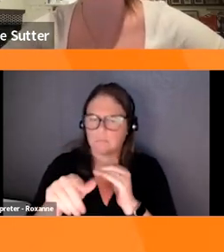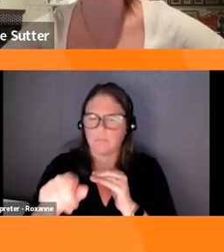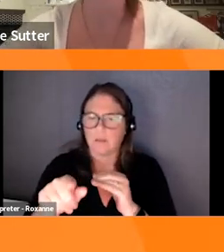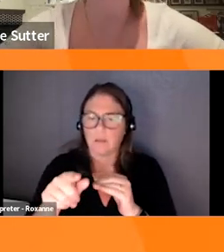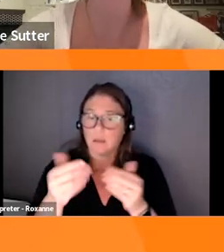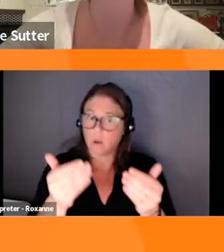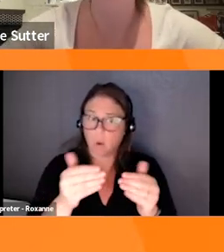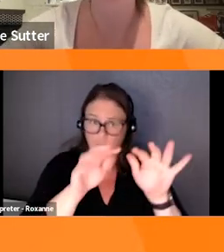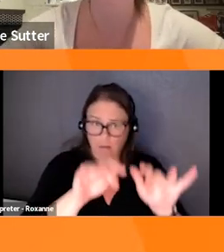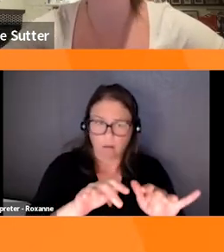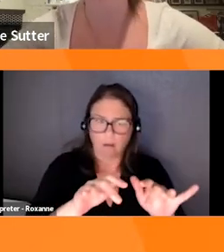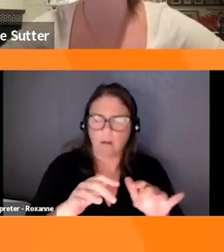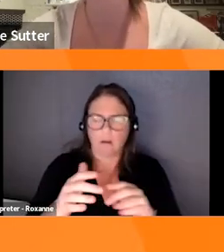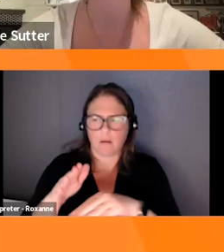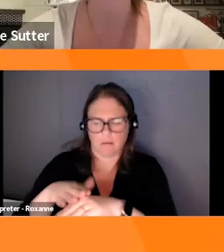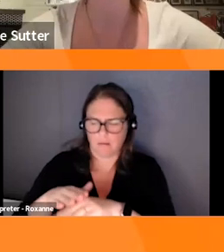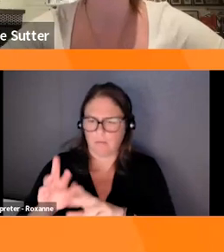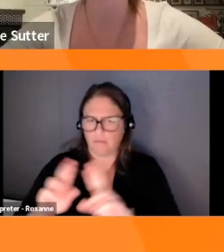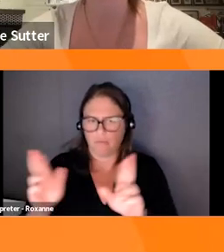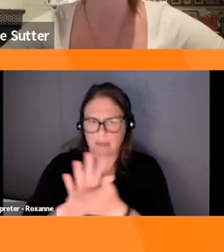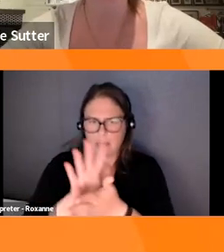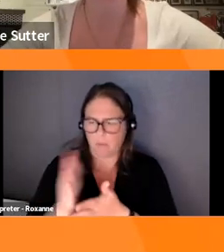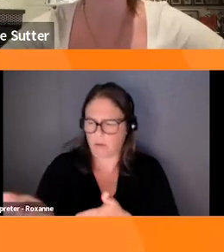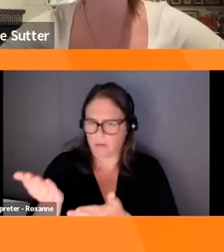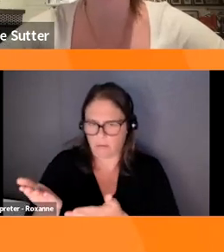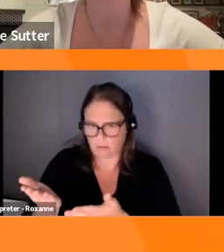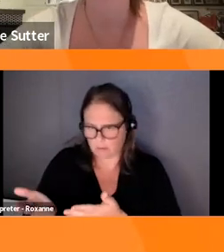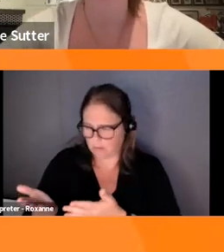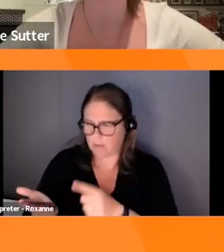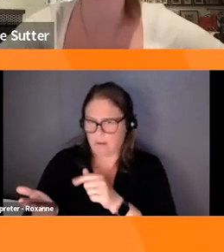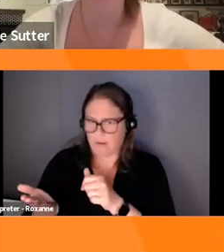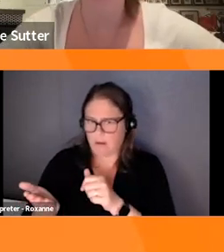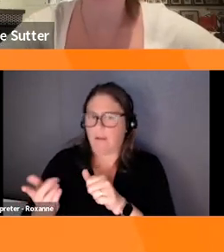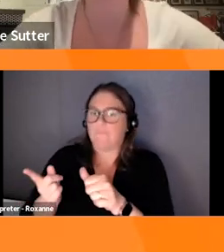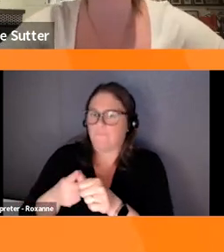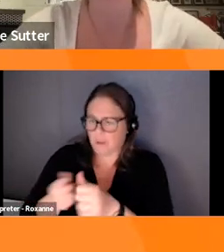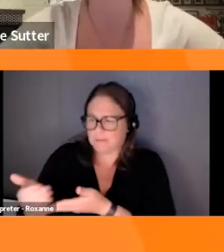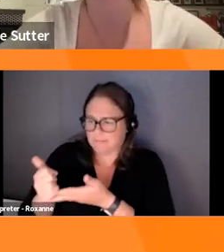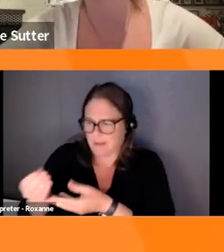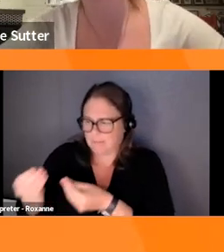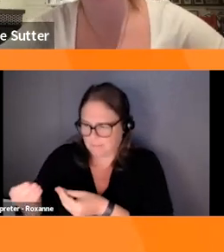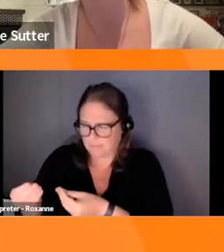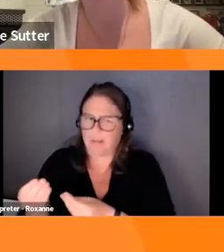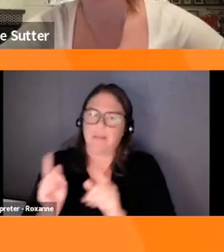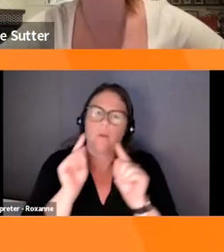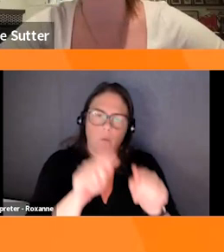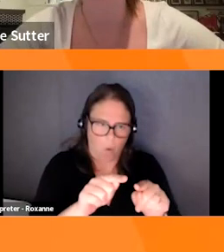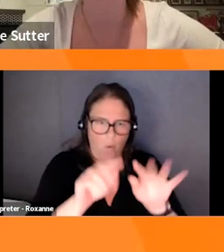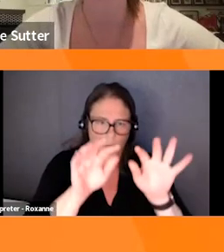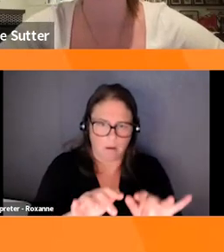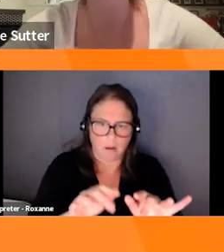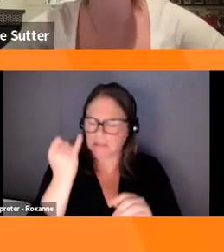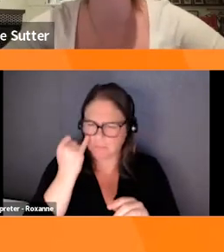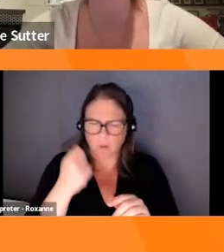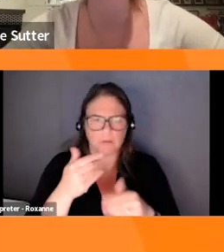you're filling this out, so you don't have to go searching for information. But there also is a save and exit button in case you can